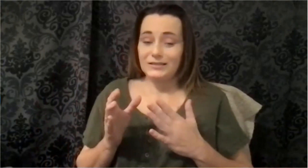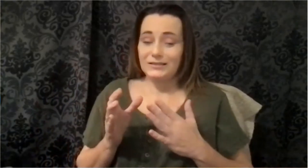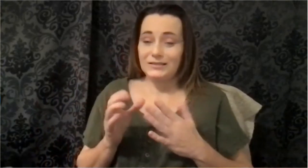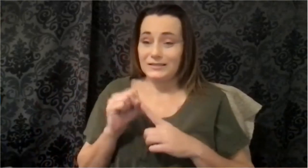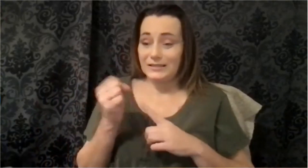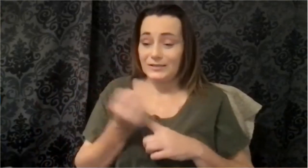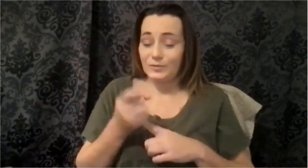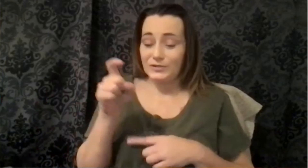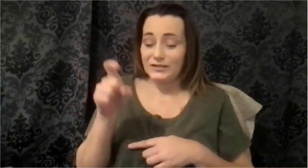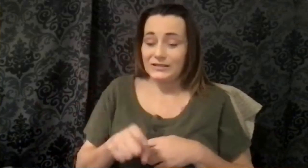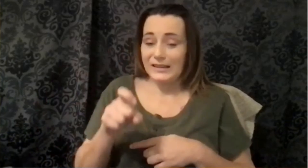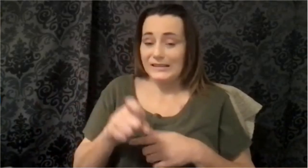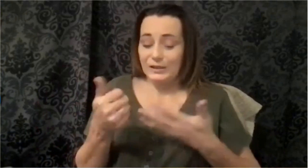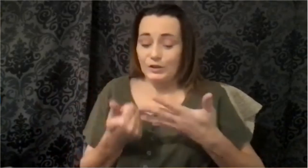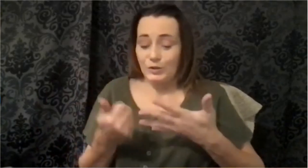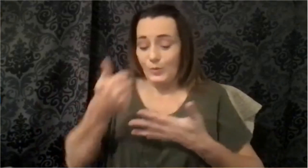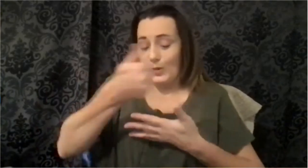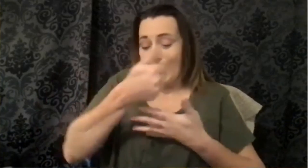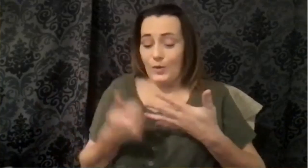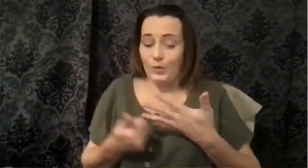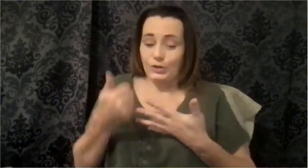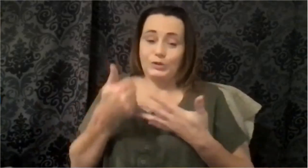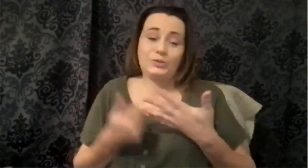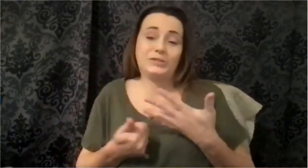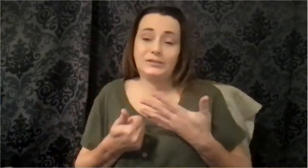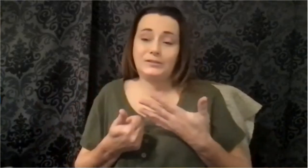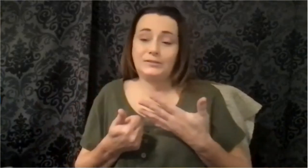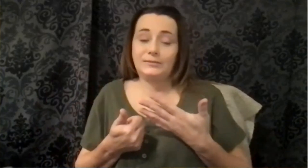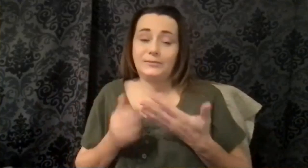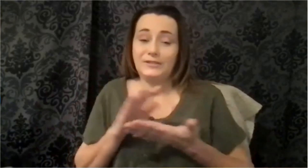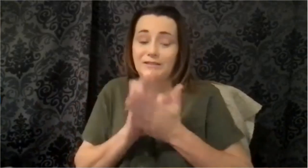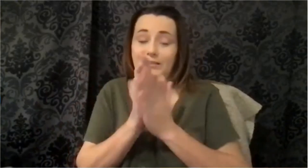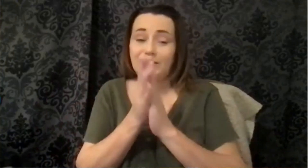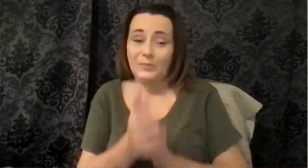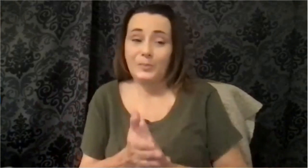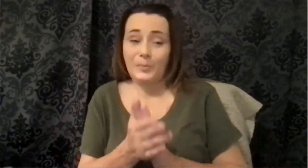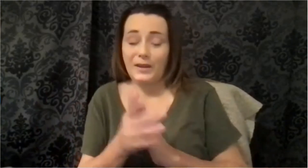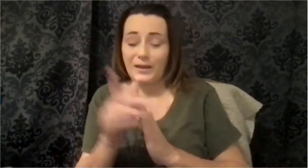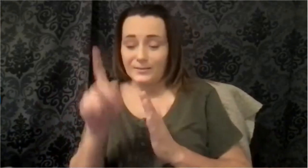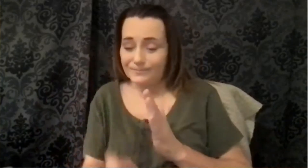to prioritize. So this has become the major focus and the major priority.